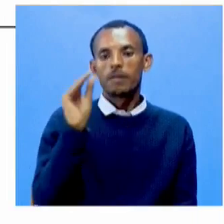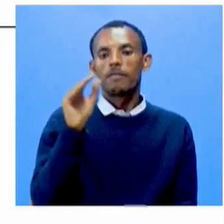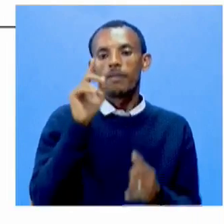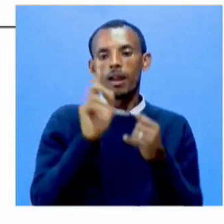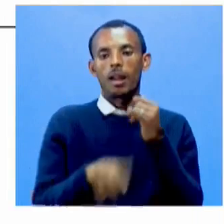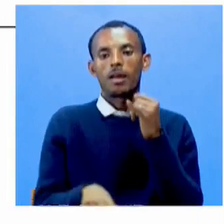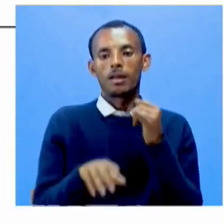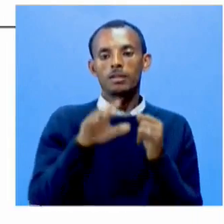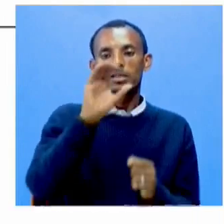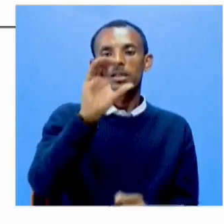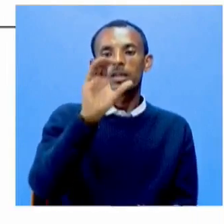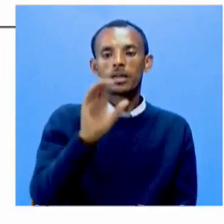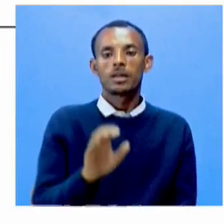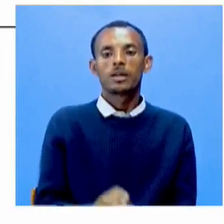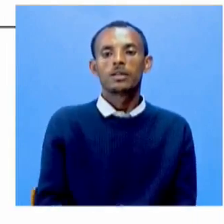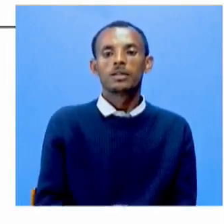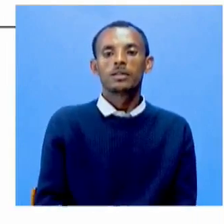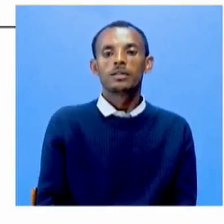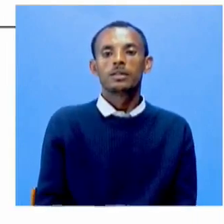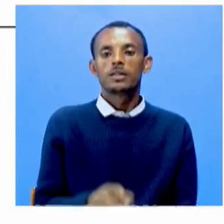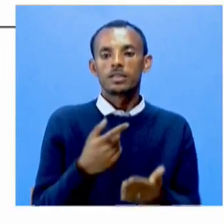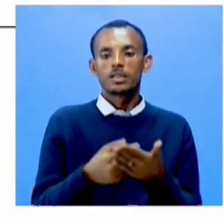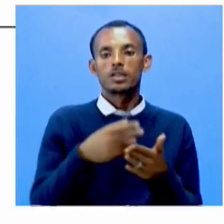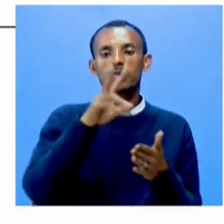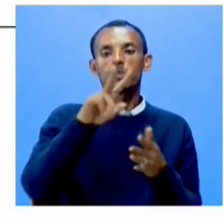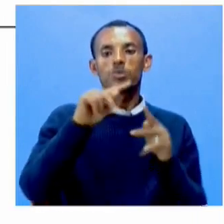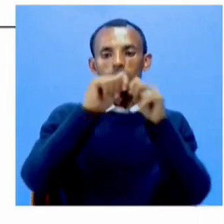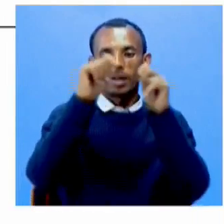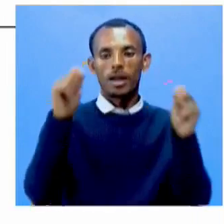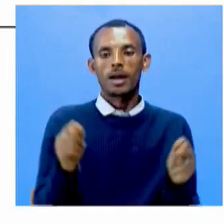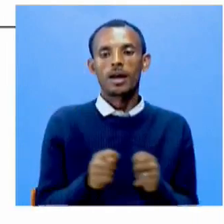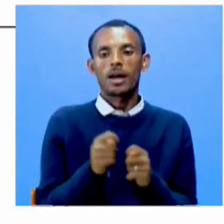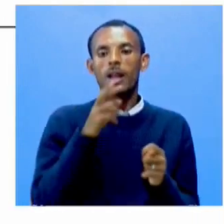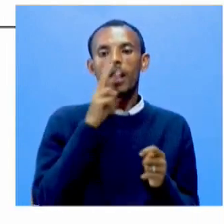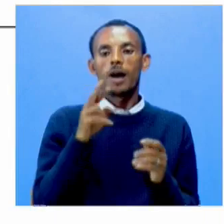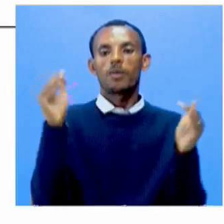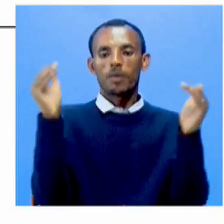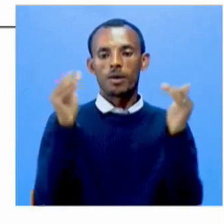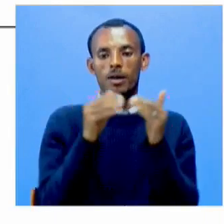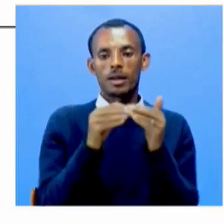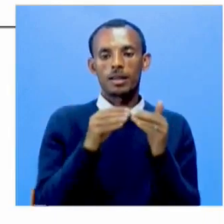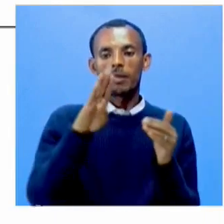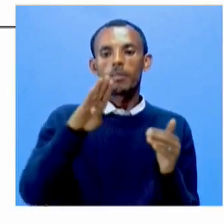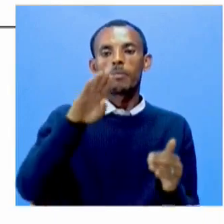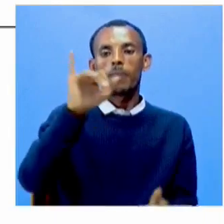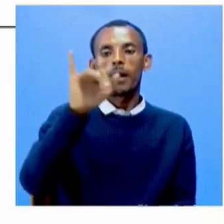finally C. Therefore, these two triangles are congruent by